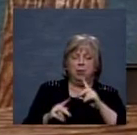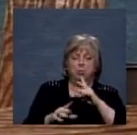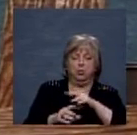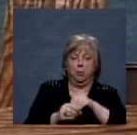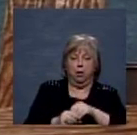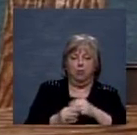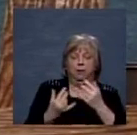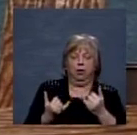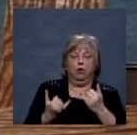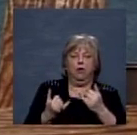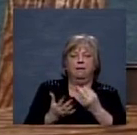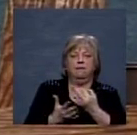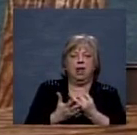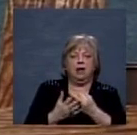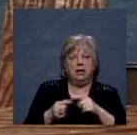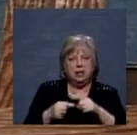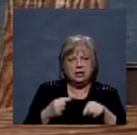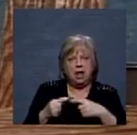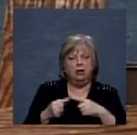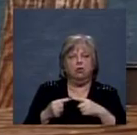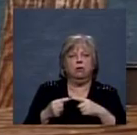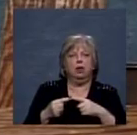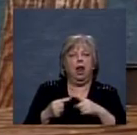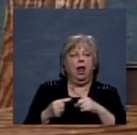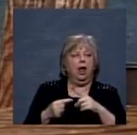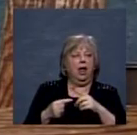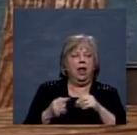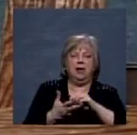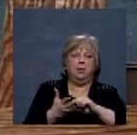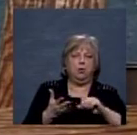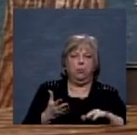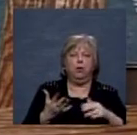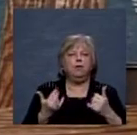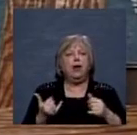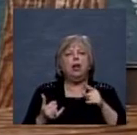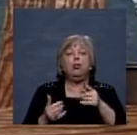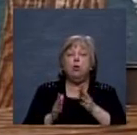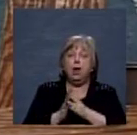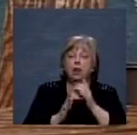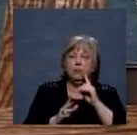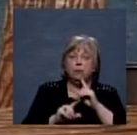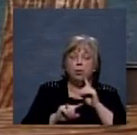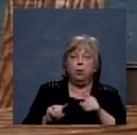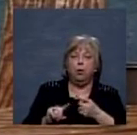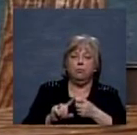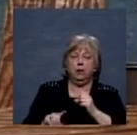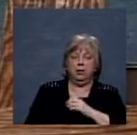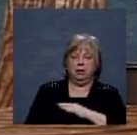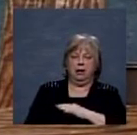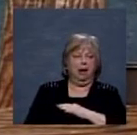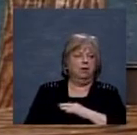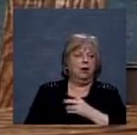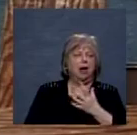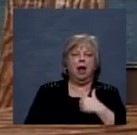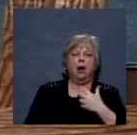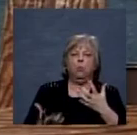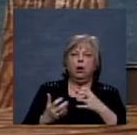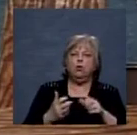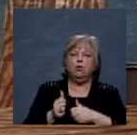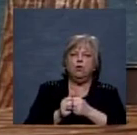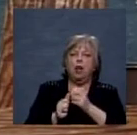current funding cycle, and it's been removed. And Mayor Siddle, you asked for a report from staff, and I just wanted to follow up with